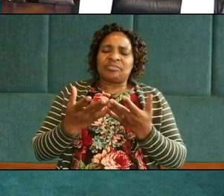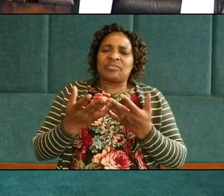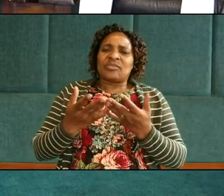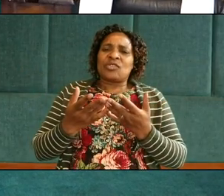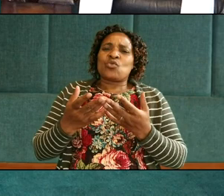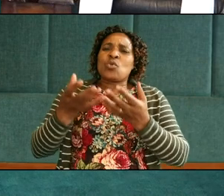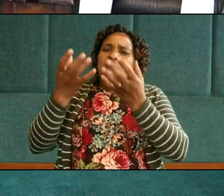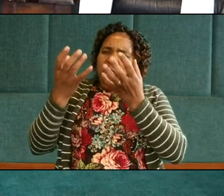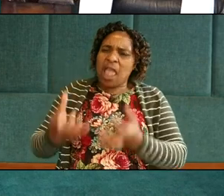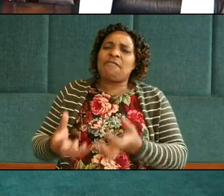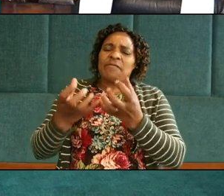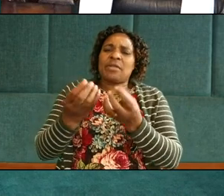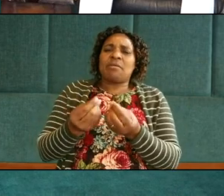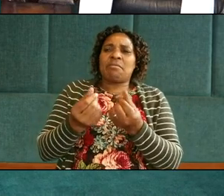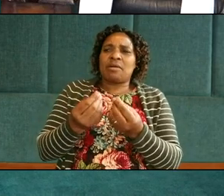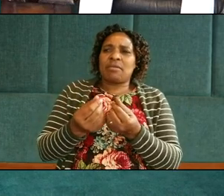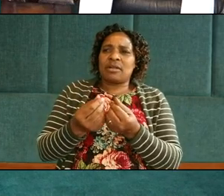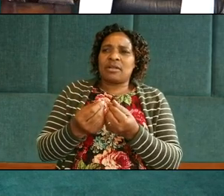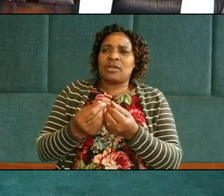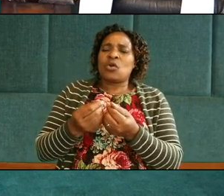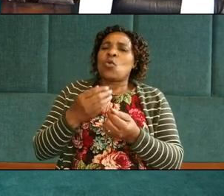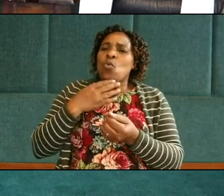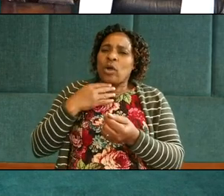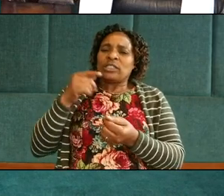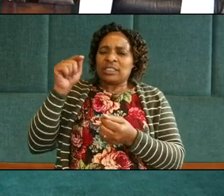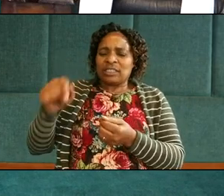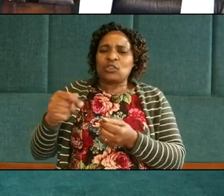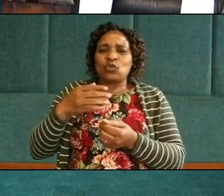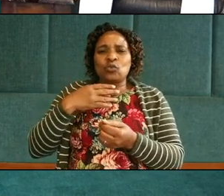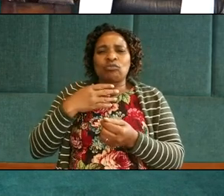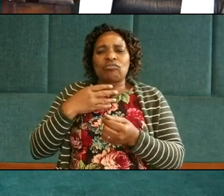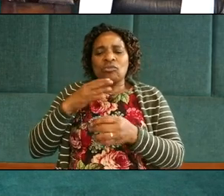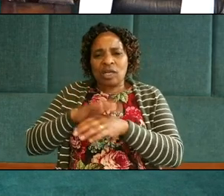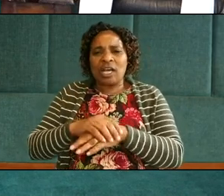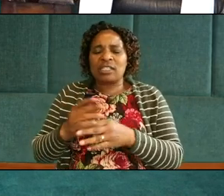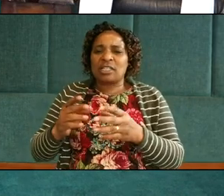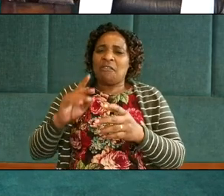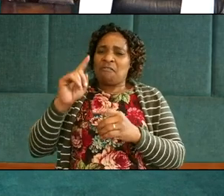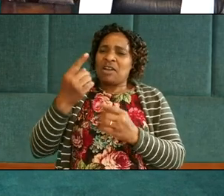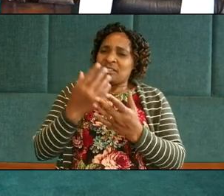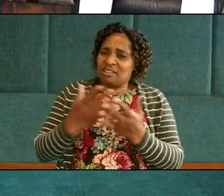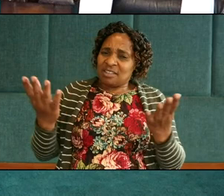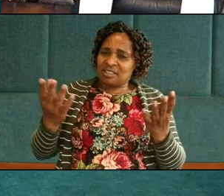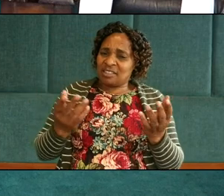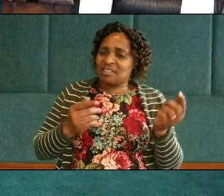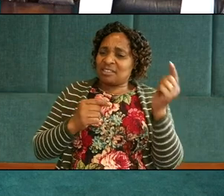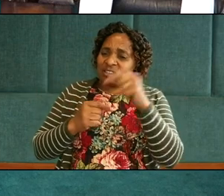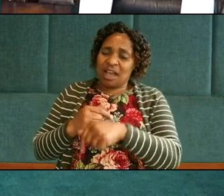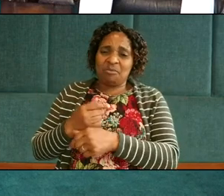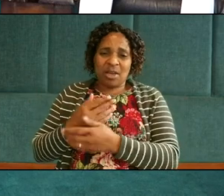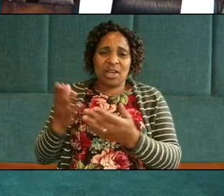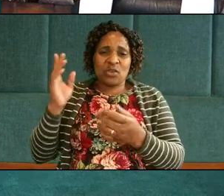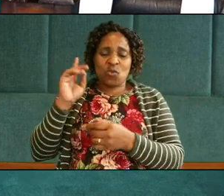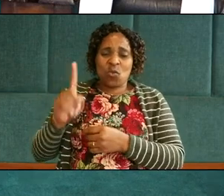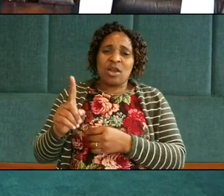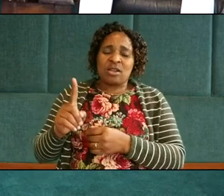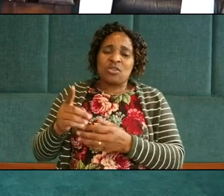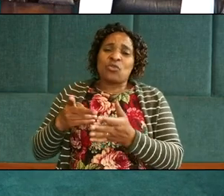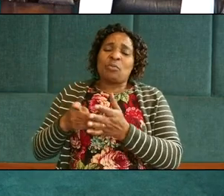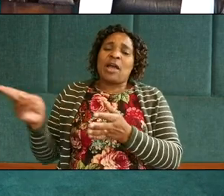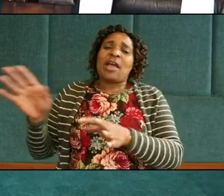You're loaded. Like, you want this, you get it. I mean, the first thing that would come to anyone's mind is buy